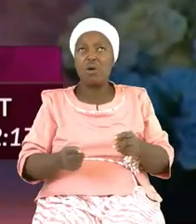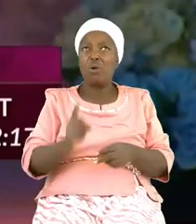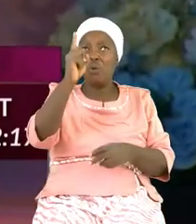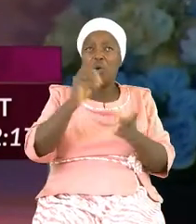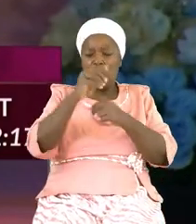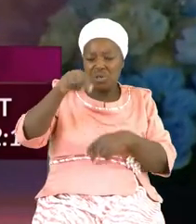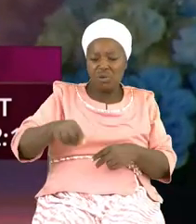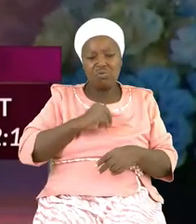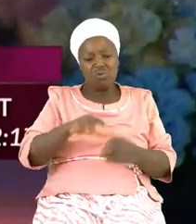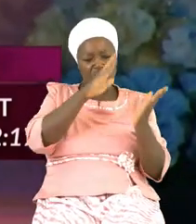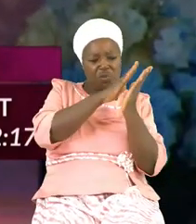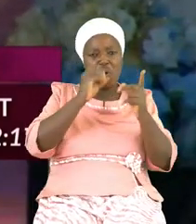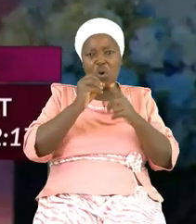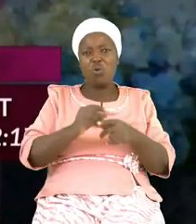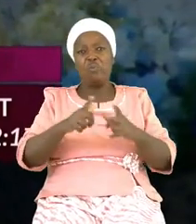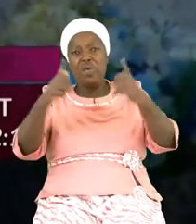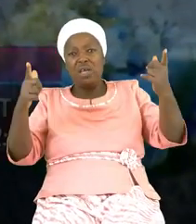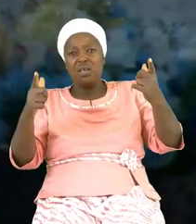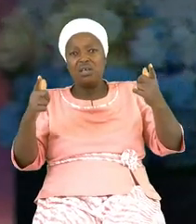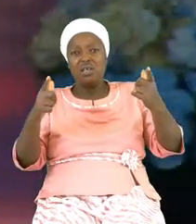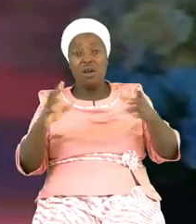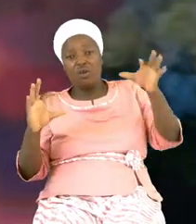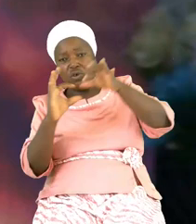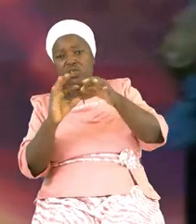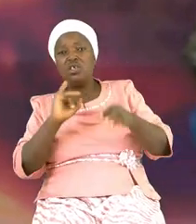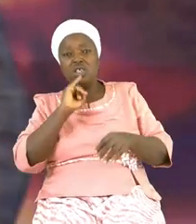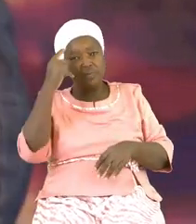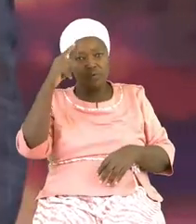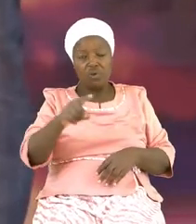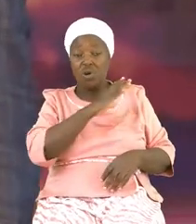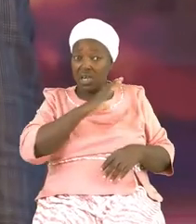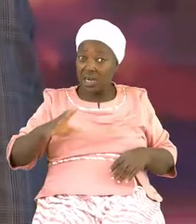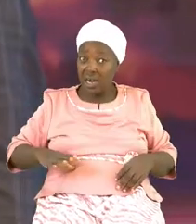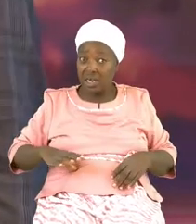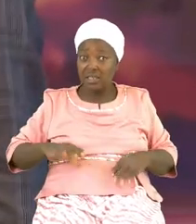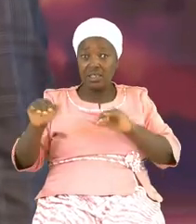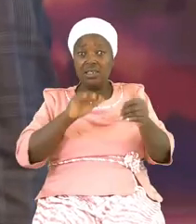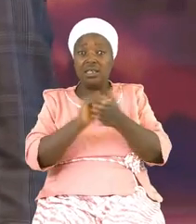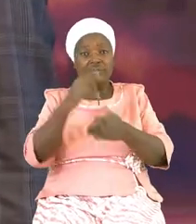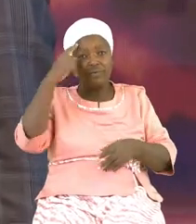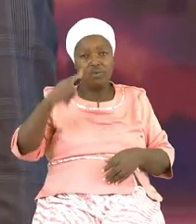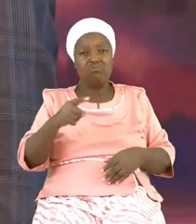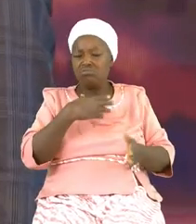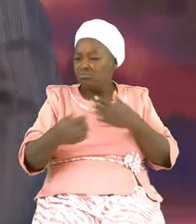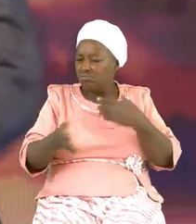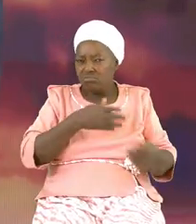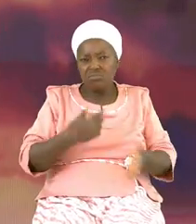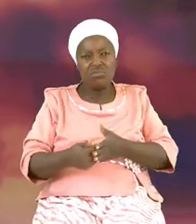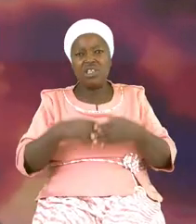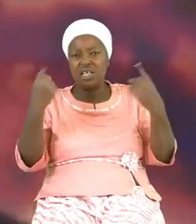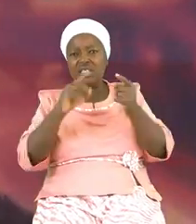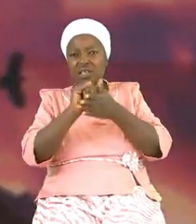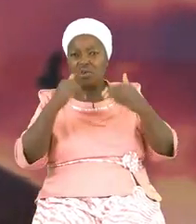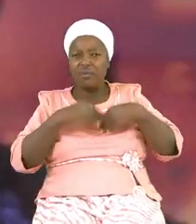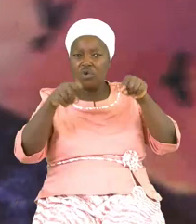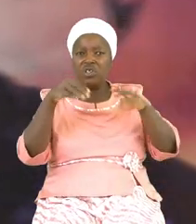big, reconciliation is for you. Christ did that for you, whatever sin you have committed. Now,